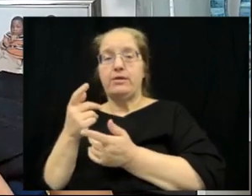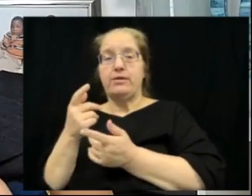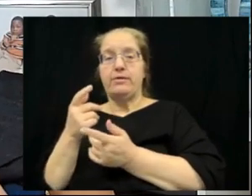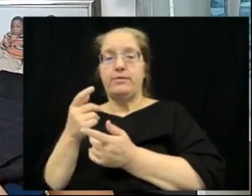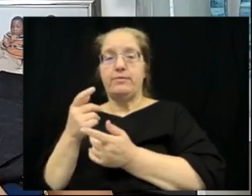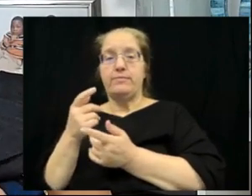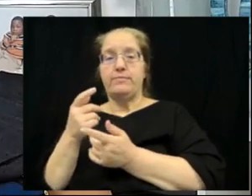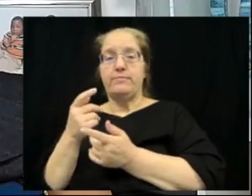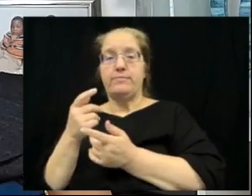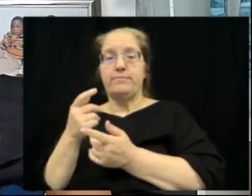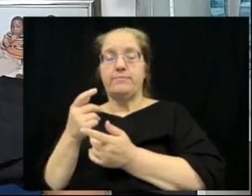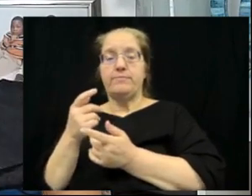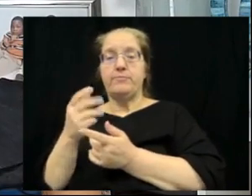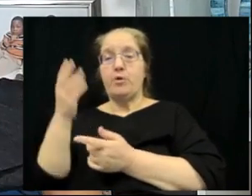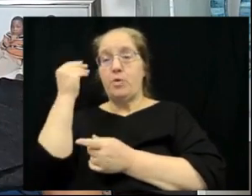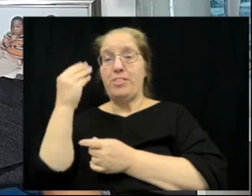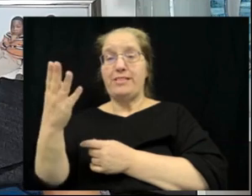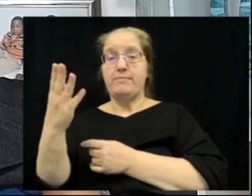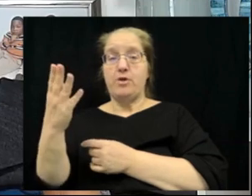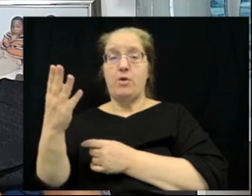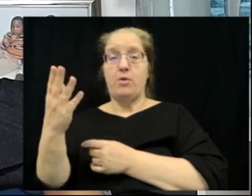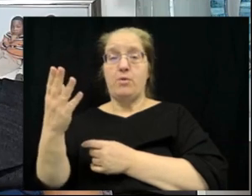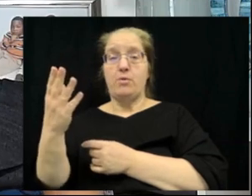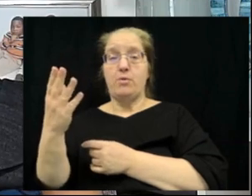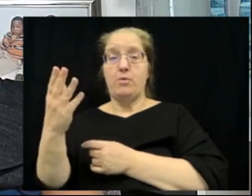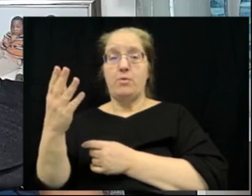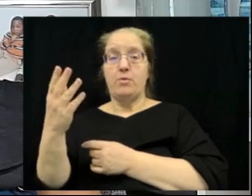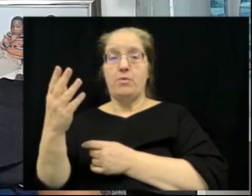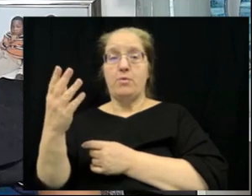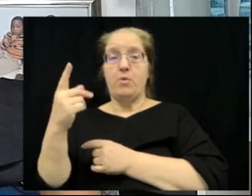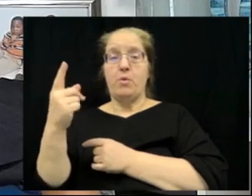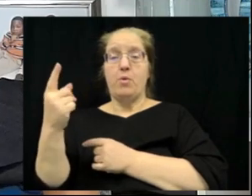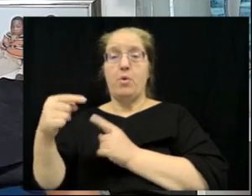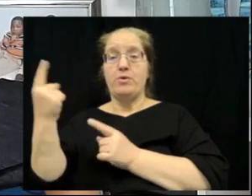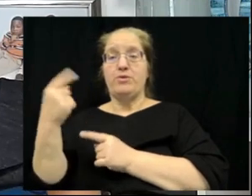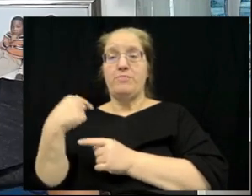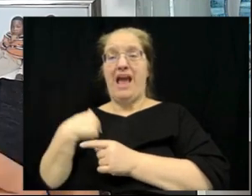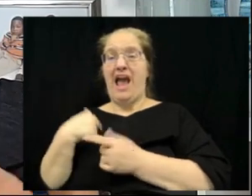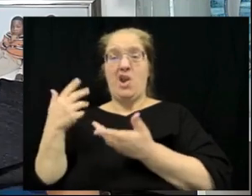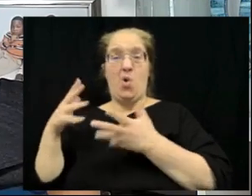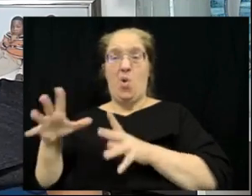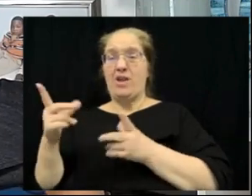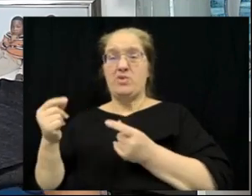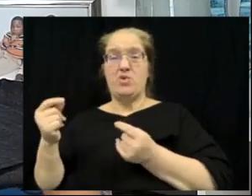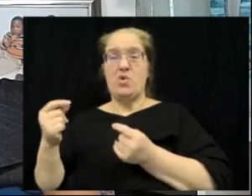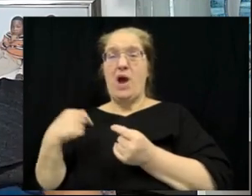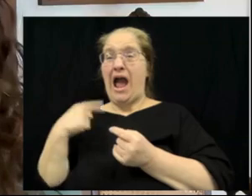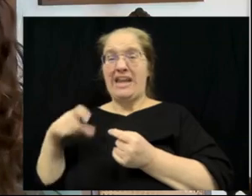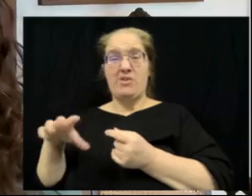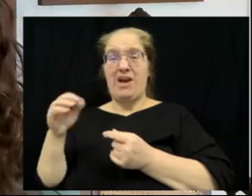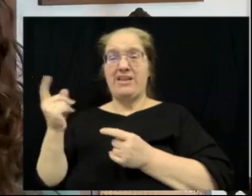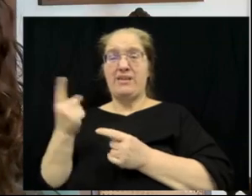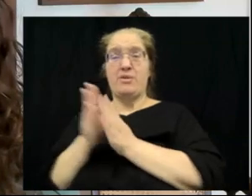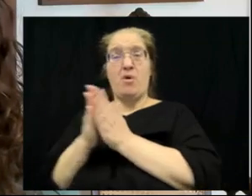Like, you have to let them know that you too, when there's something you don't want to do, have to find something to motivate you.